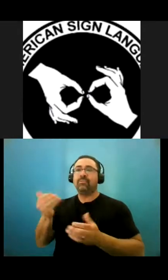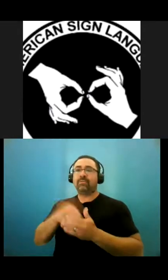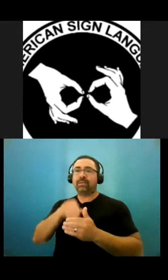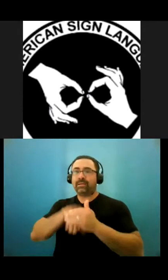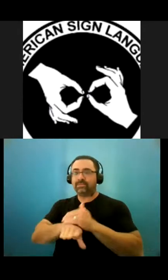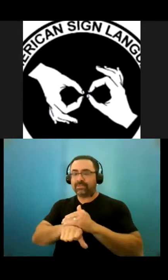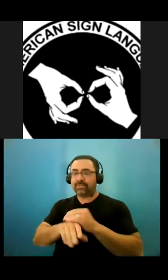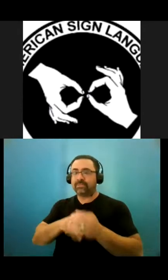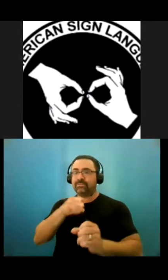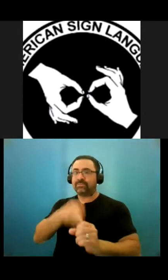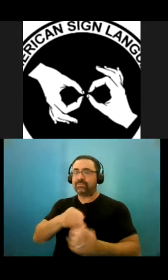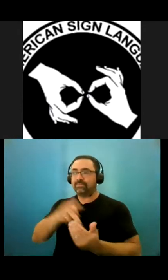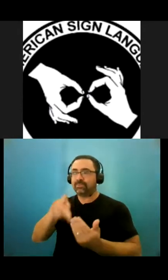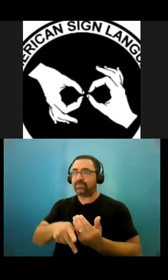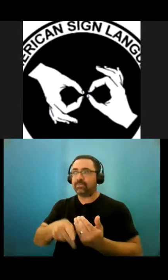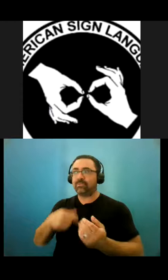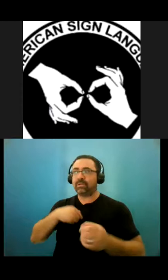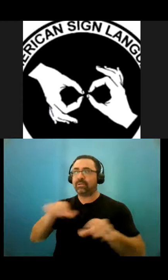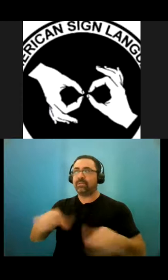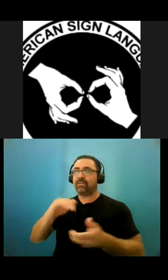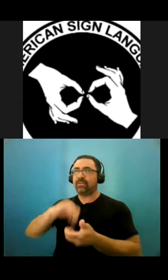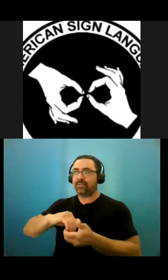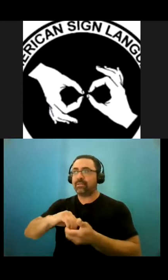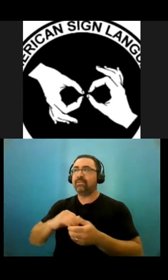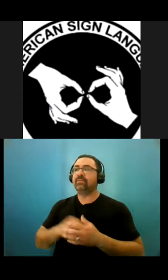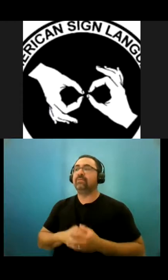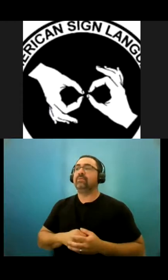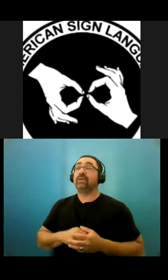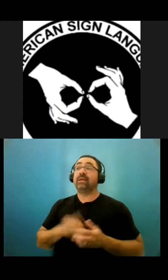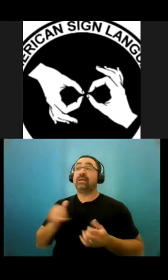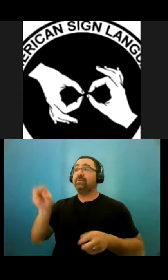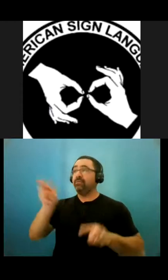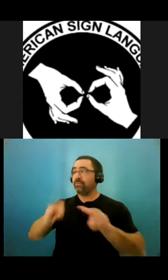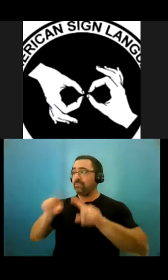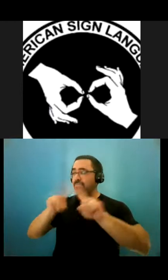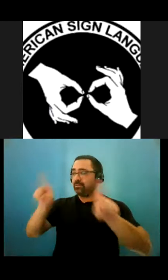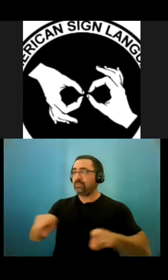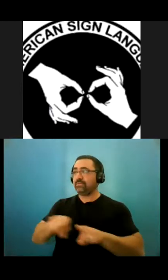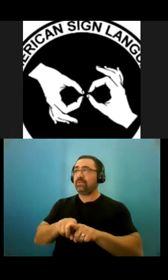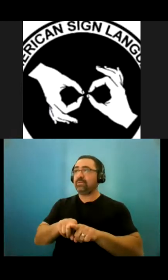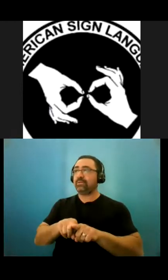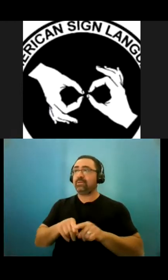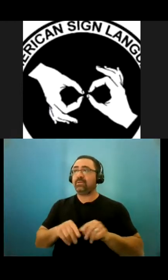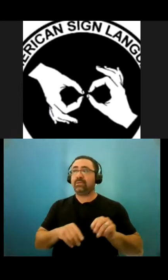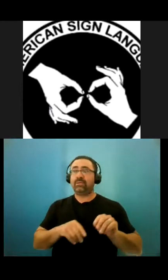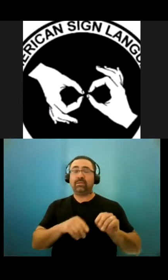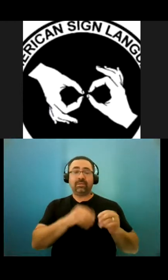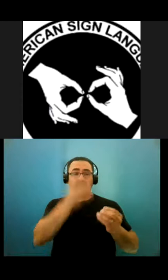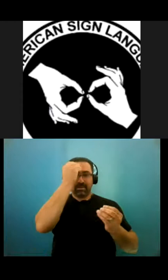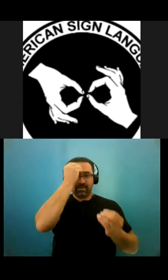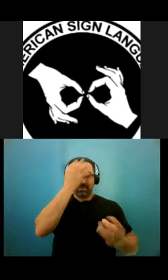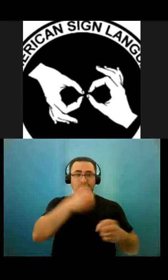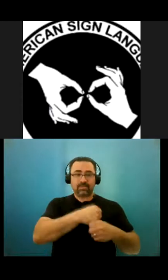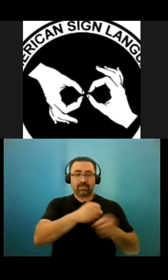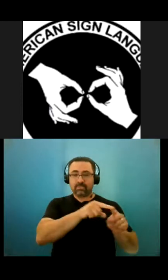digital connection project that we're participating in. So what you're looking at now is a slide that has data through May 2021. It is a